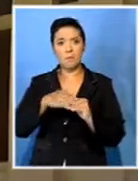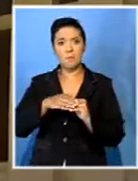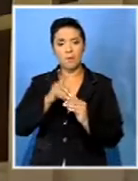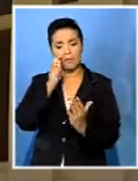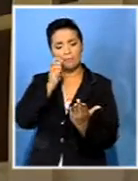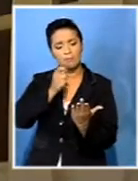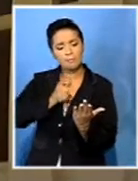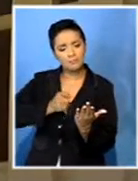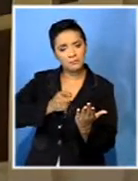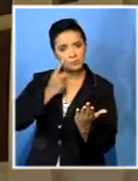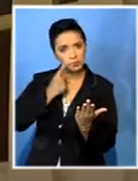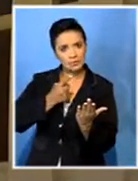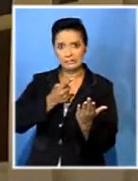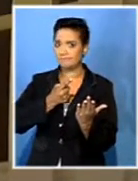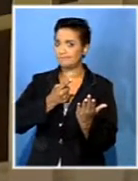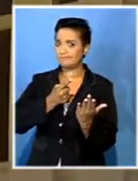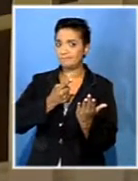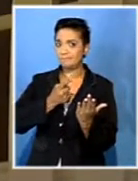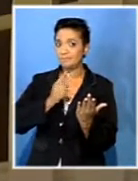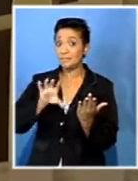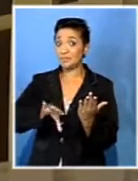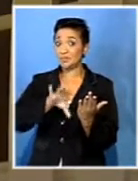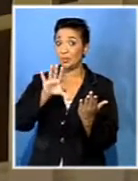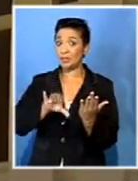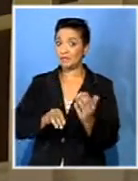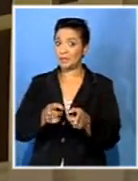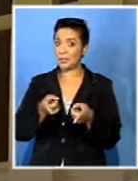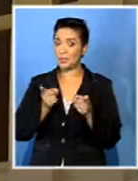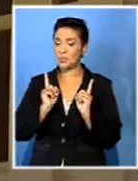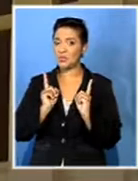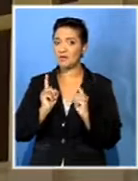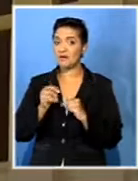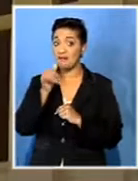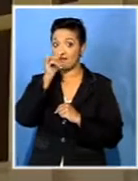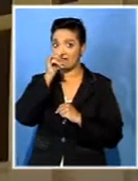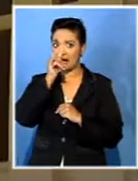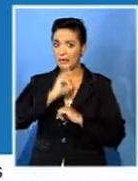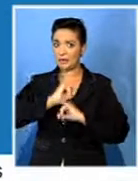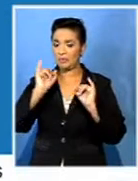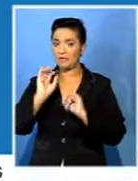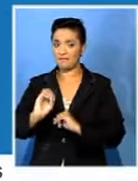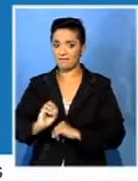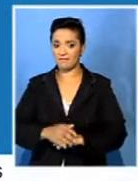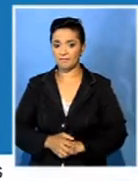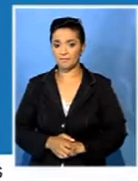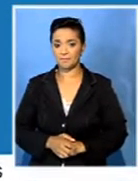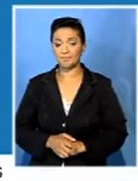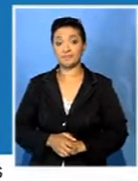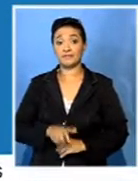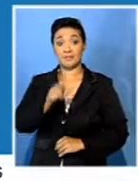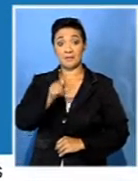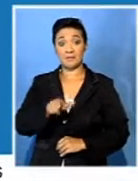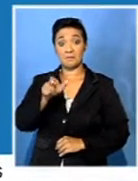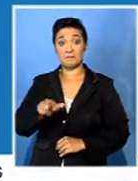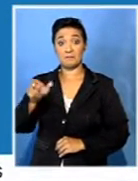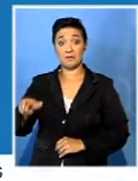into the real numbers shows that South Africa still has huge crime statistics. 53